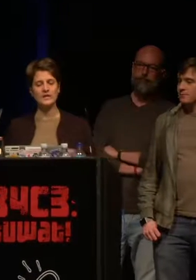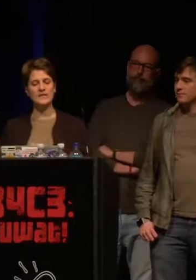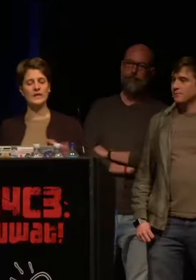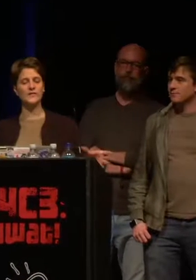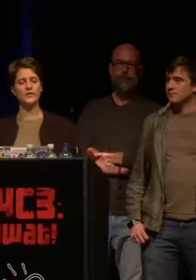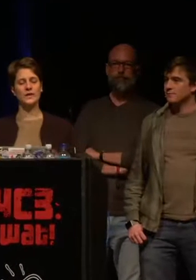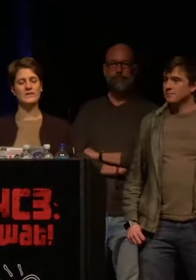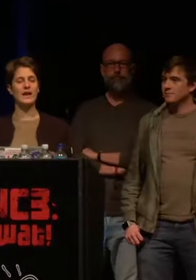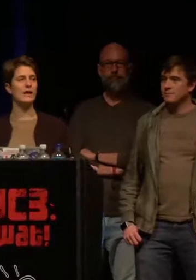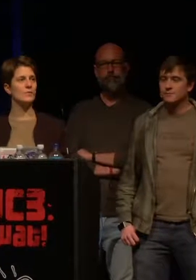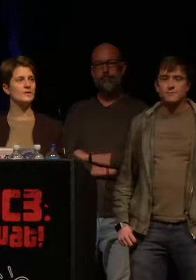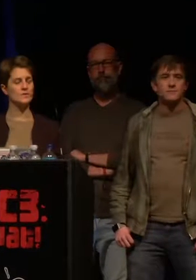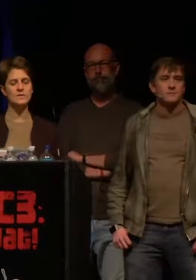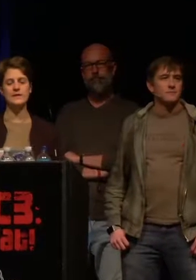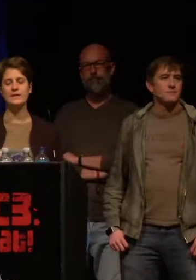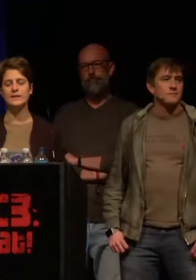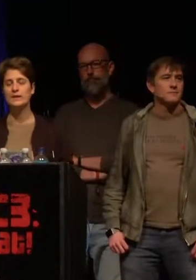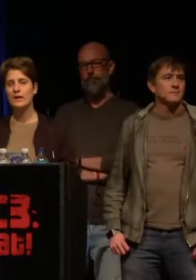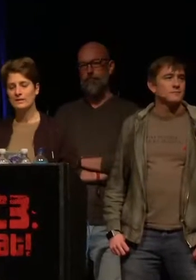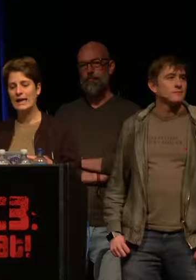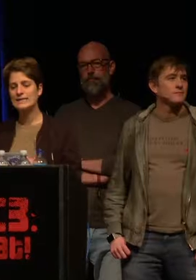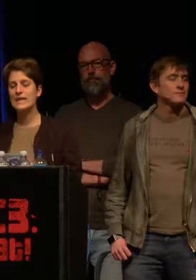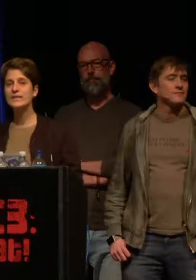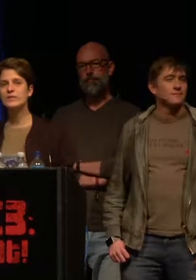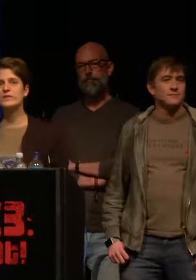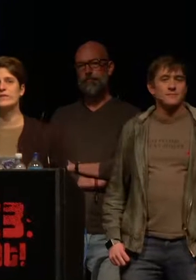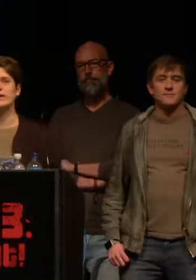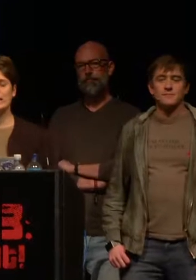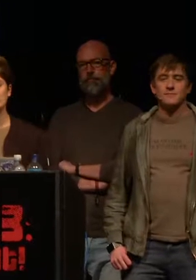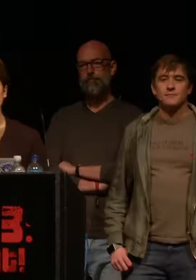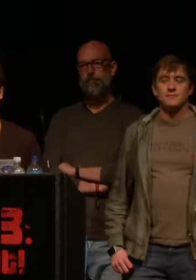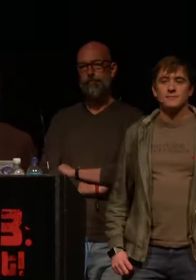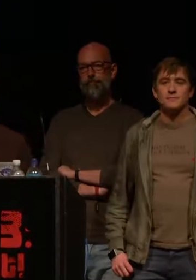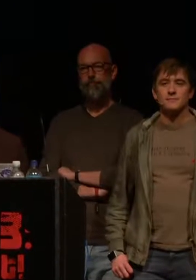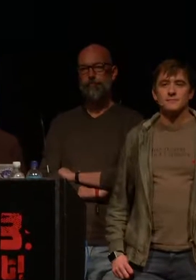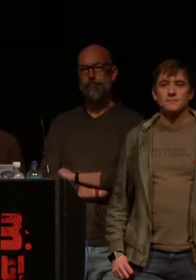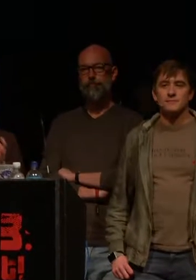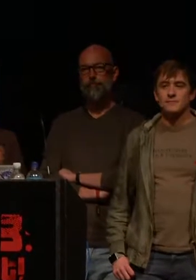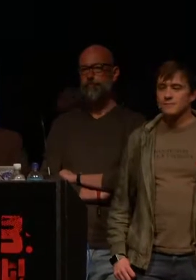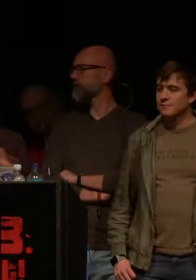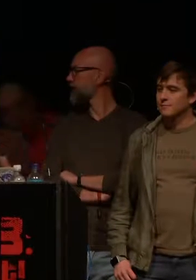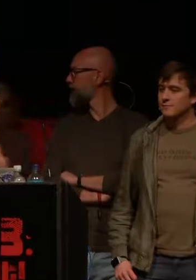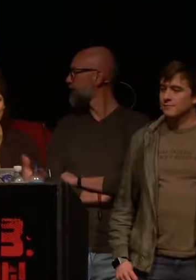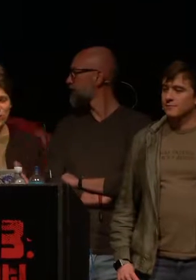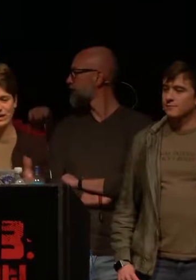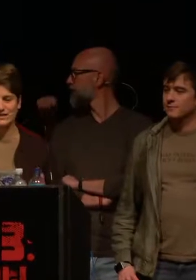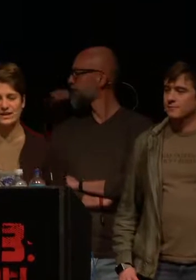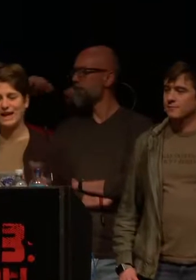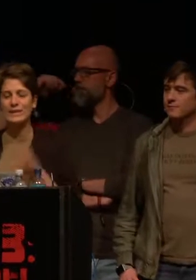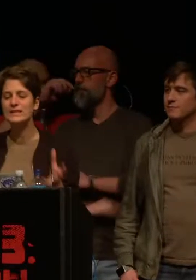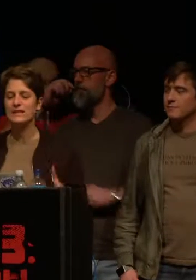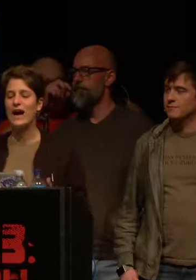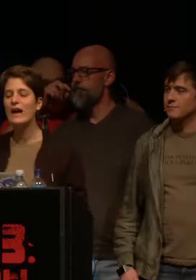addressing the subject of state surveillance. We want to do this by two lines of argumentation. First of all,